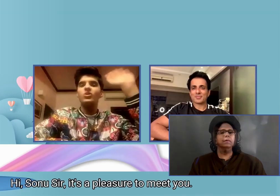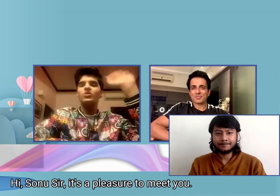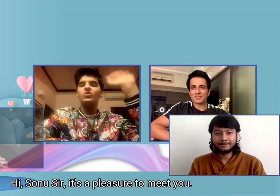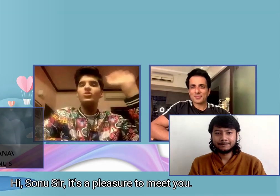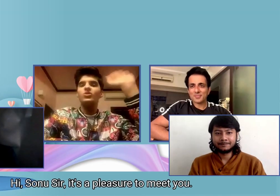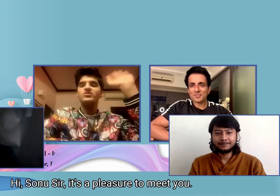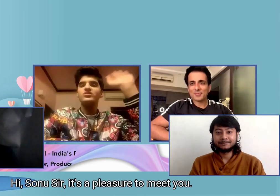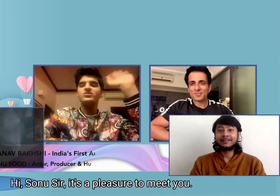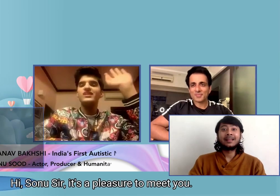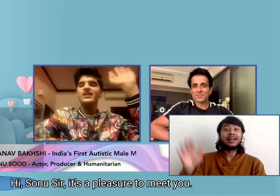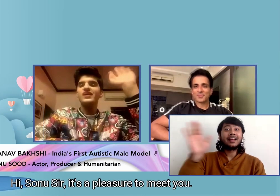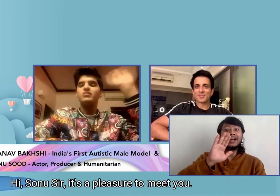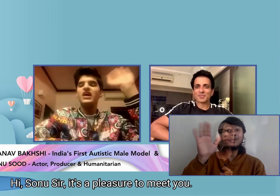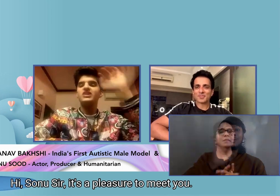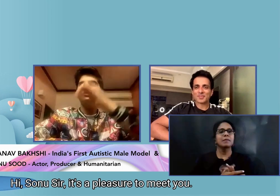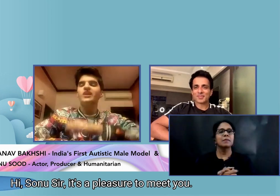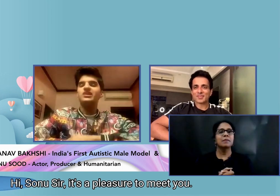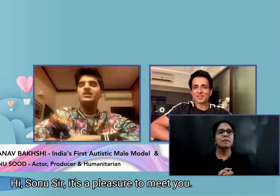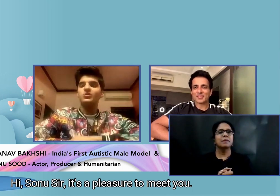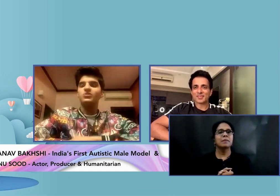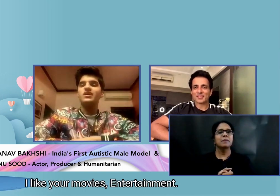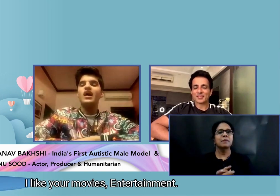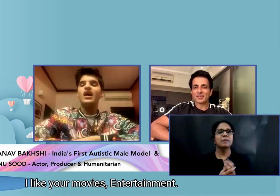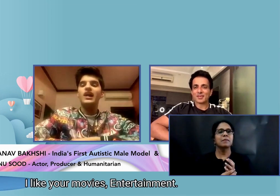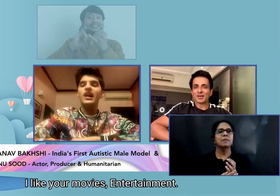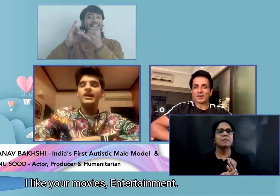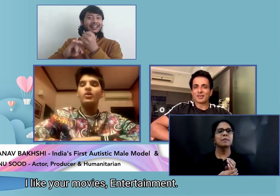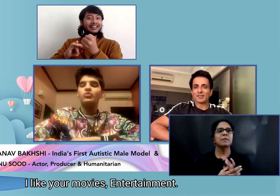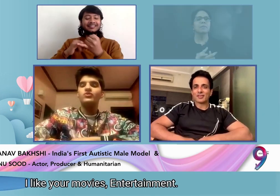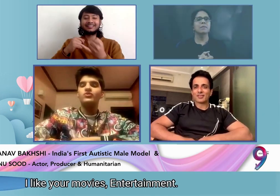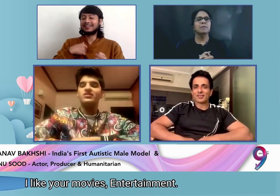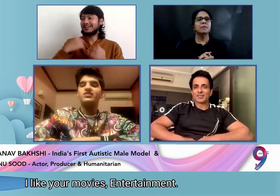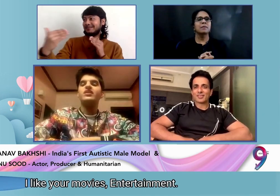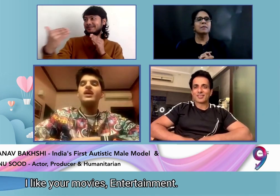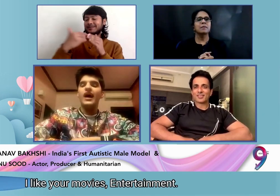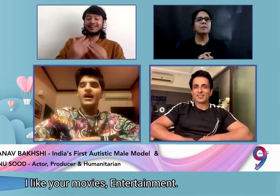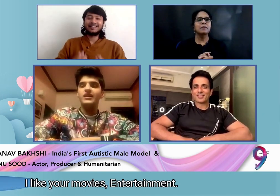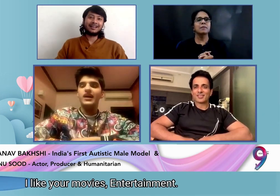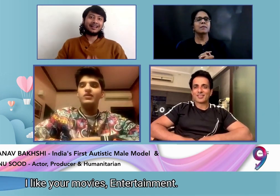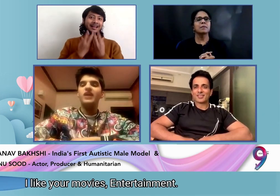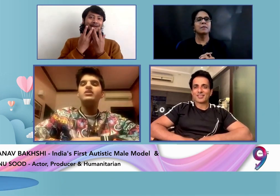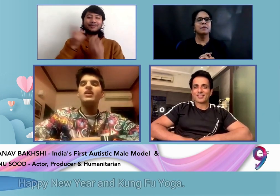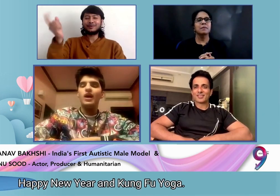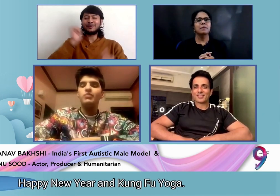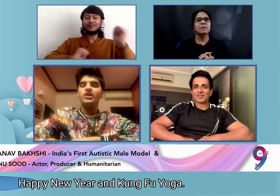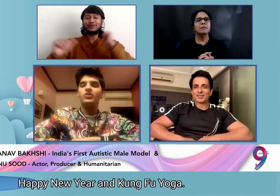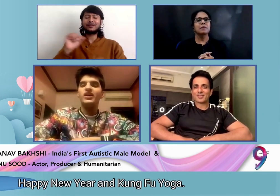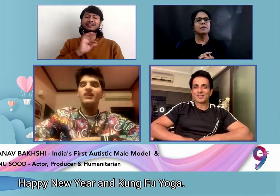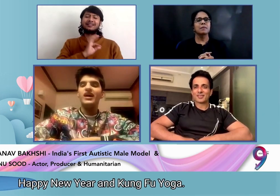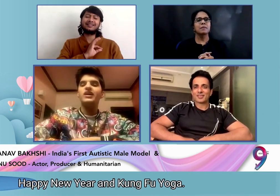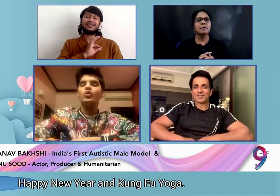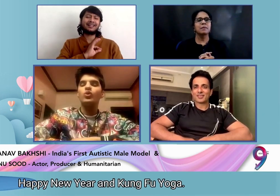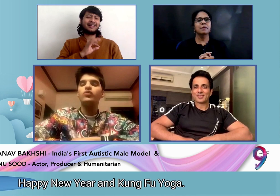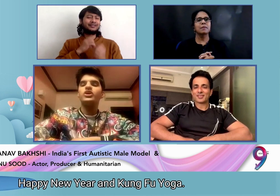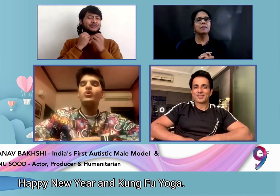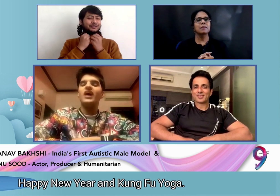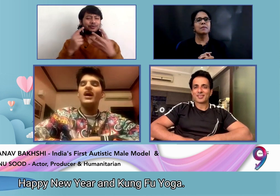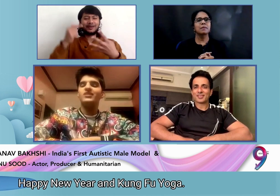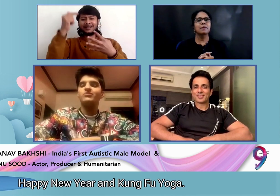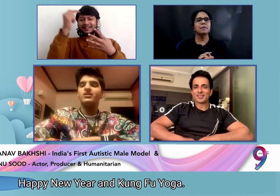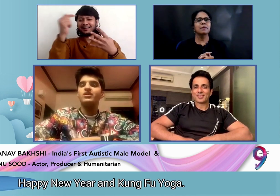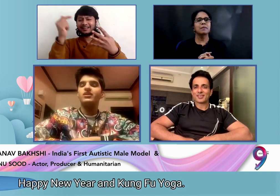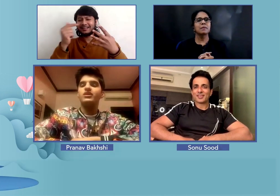Hi, Sonu sir. It's a pleasure to meet you. I like your movies. Entertainment, Happy New Year, and Kung Fu